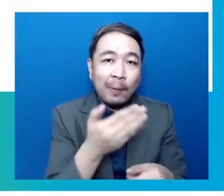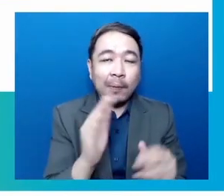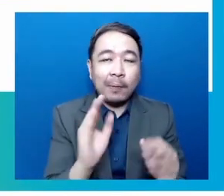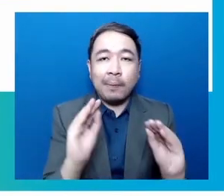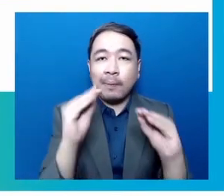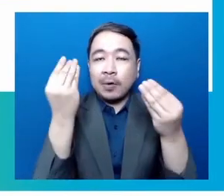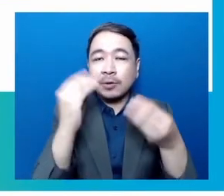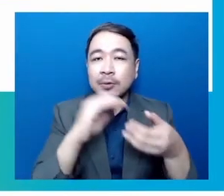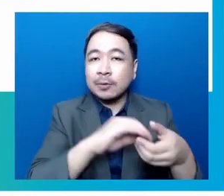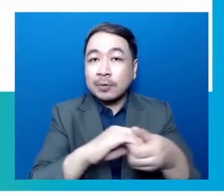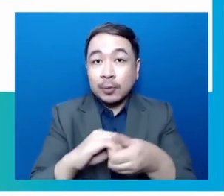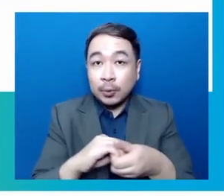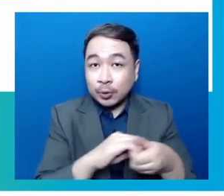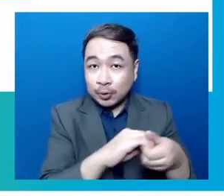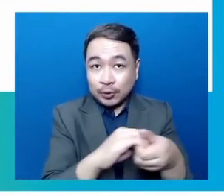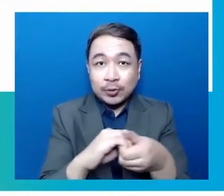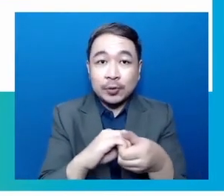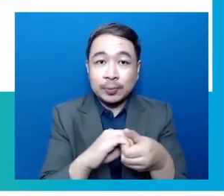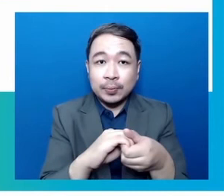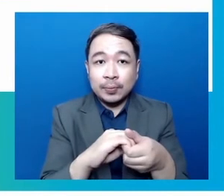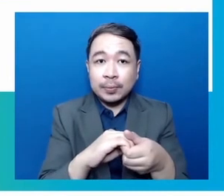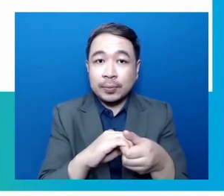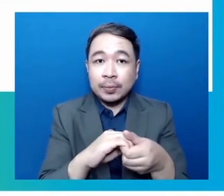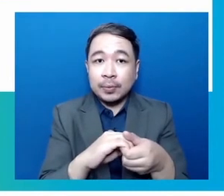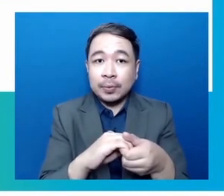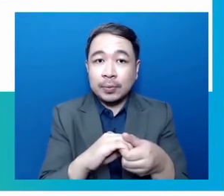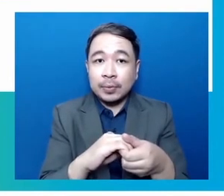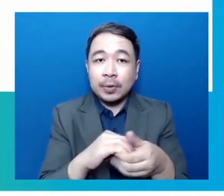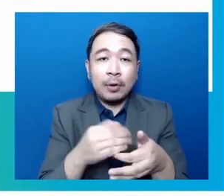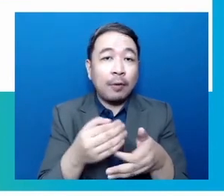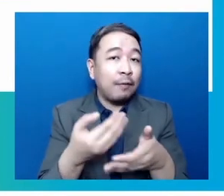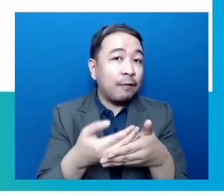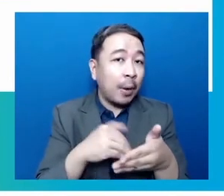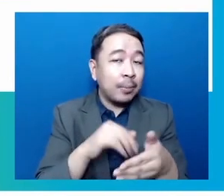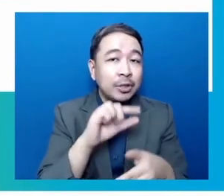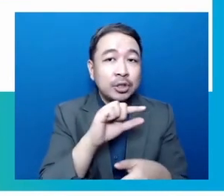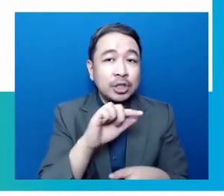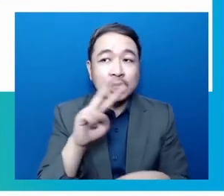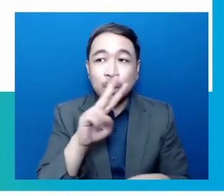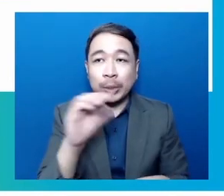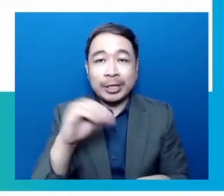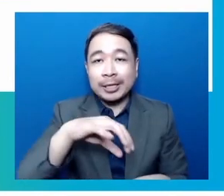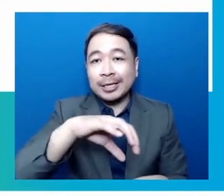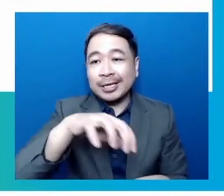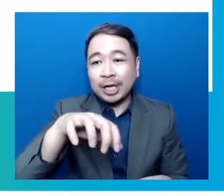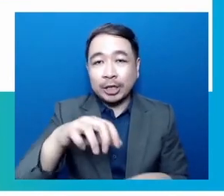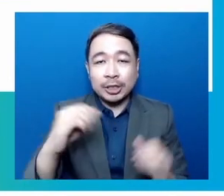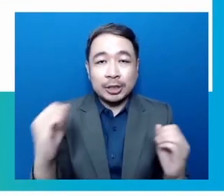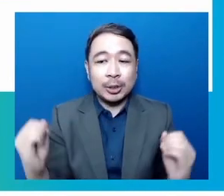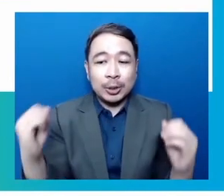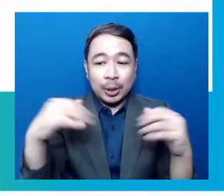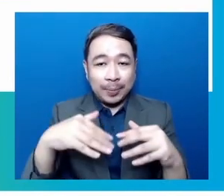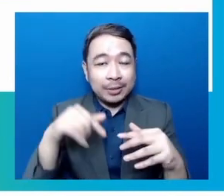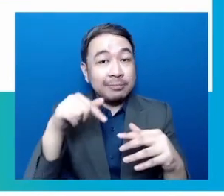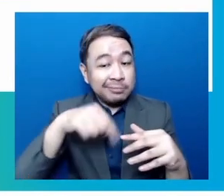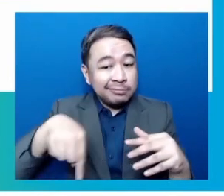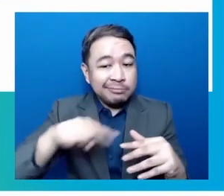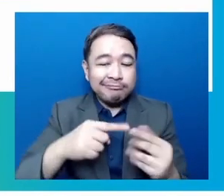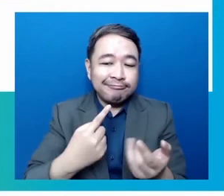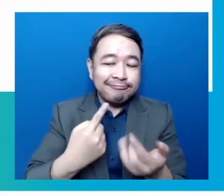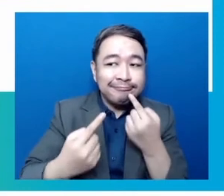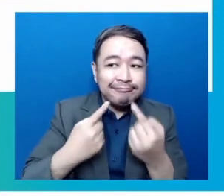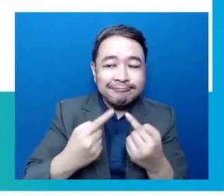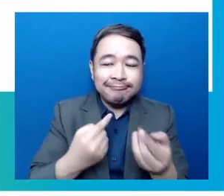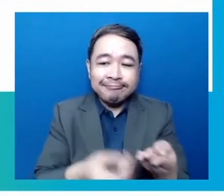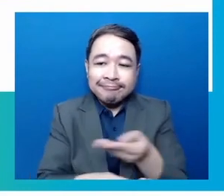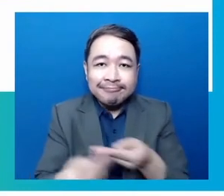youth organizations from G20 countries come together and together develop recommendations for G20